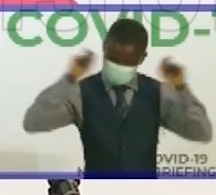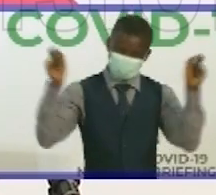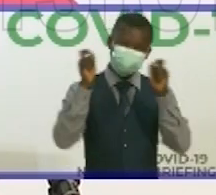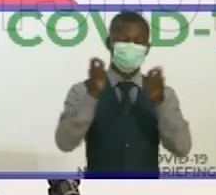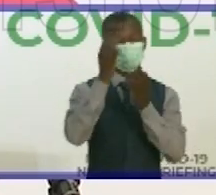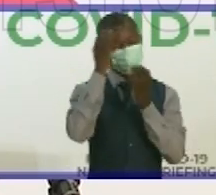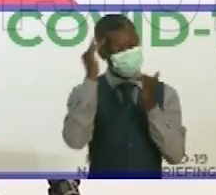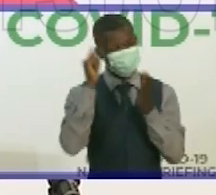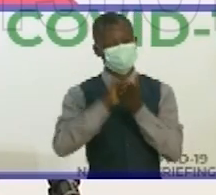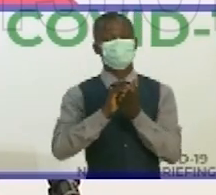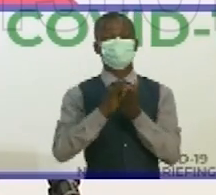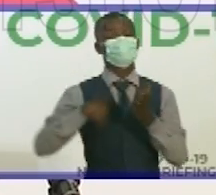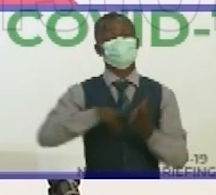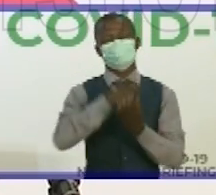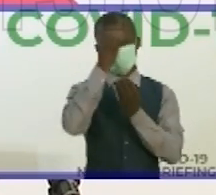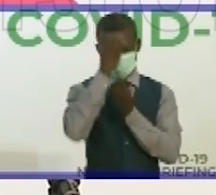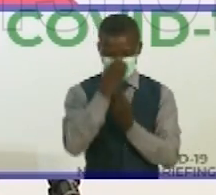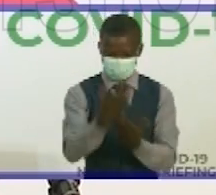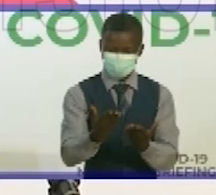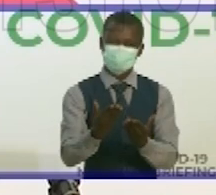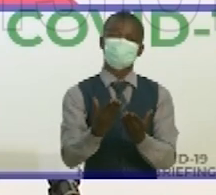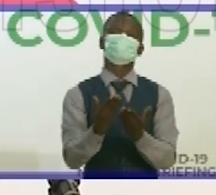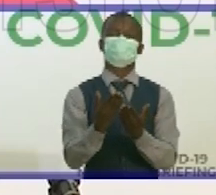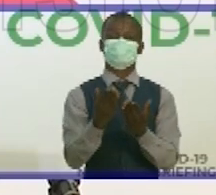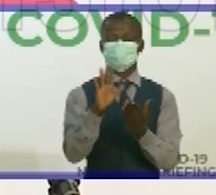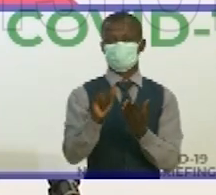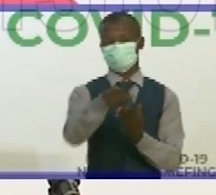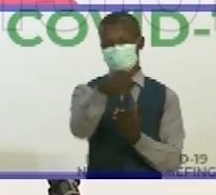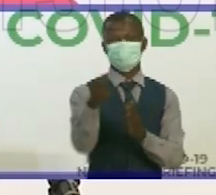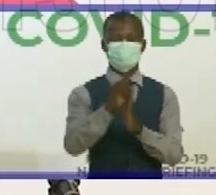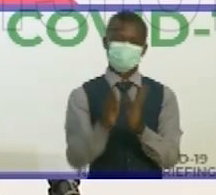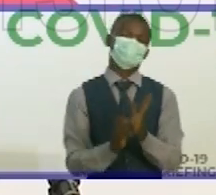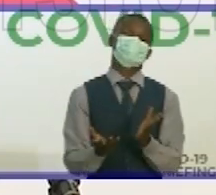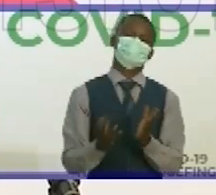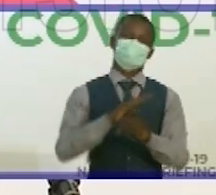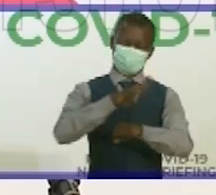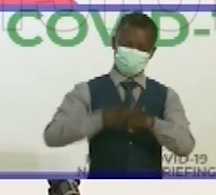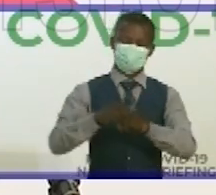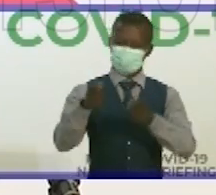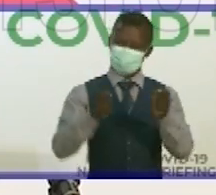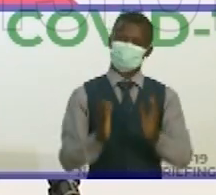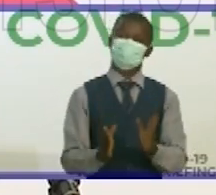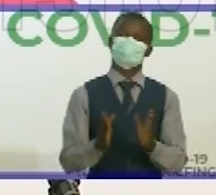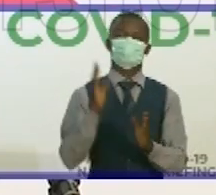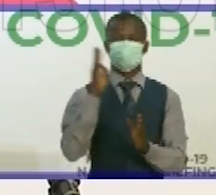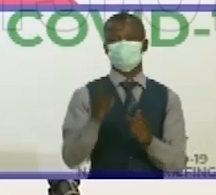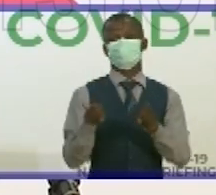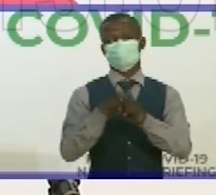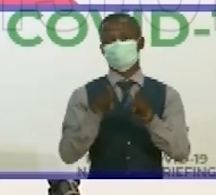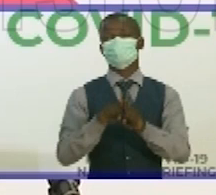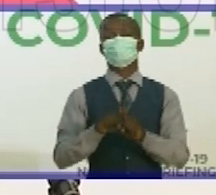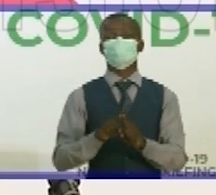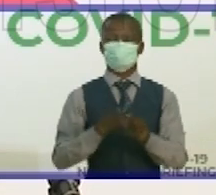upheld and replicated by other states. The national coordinator would also